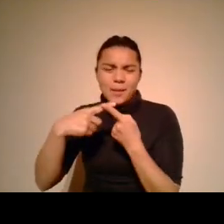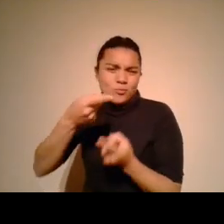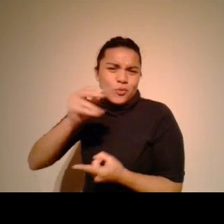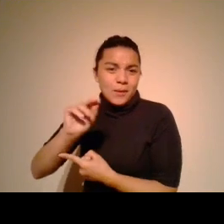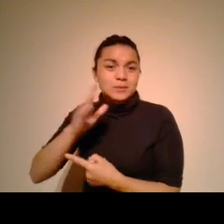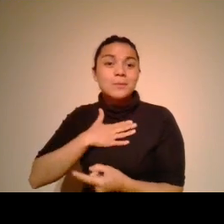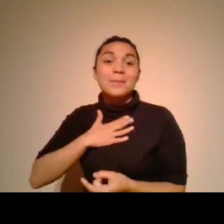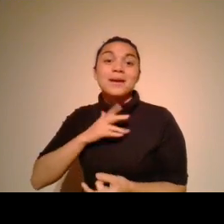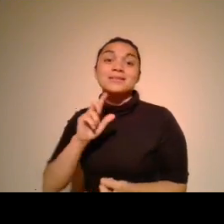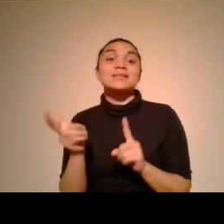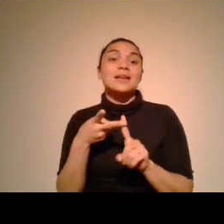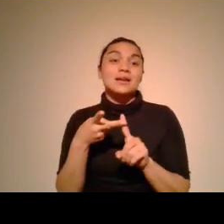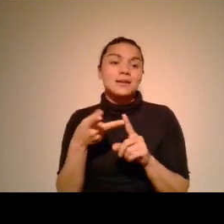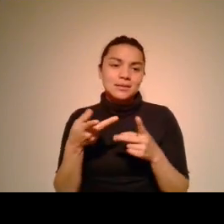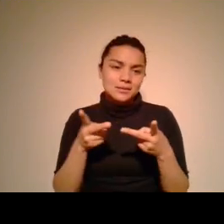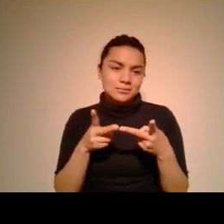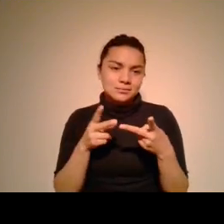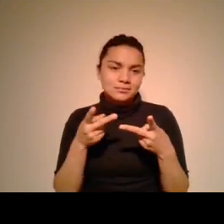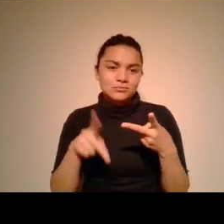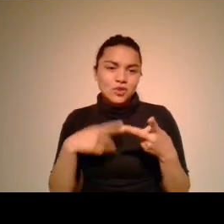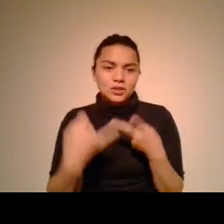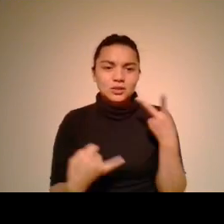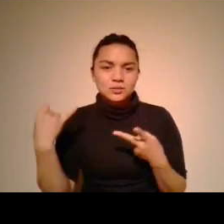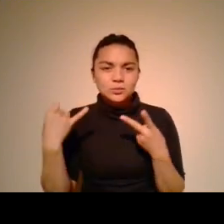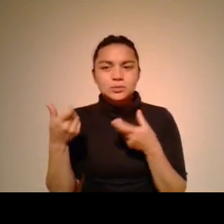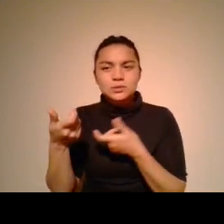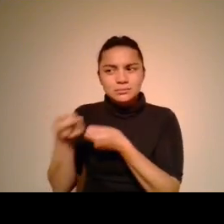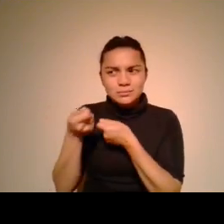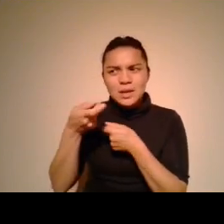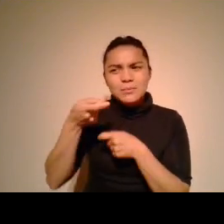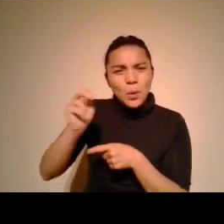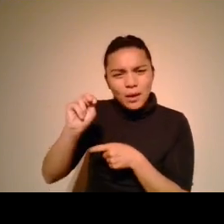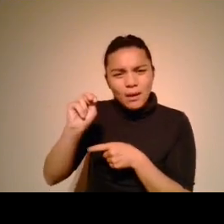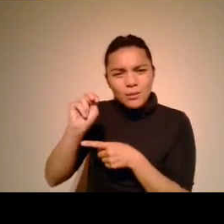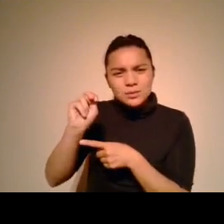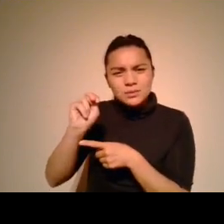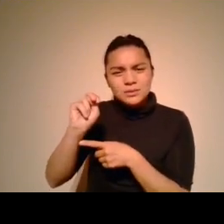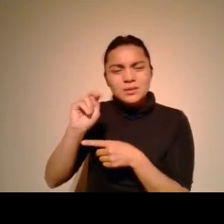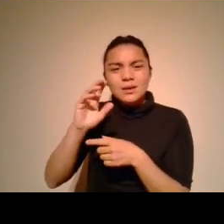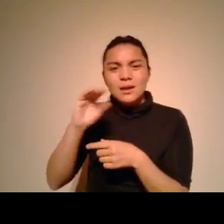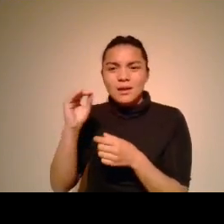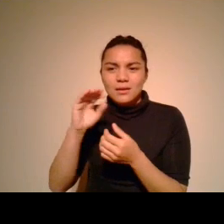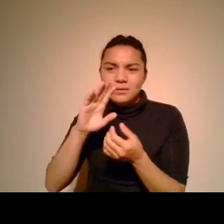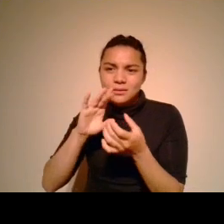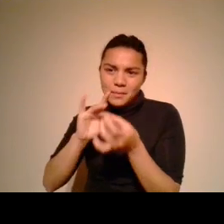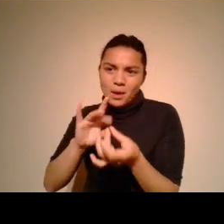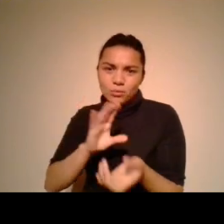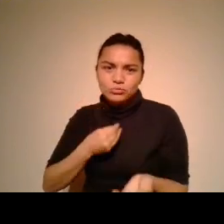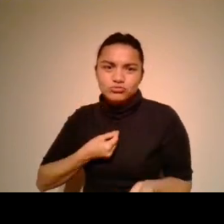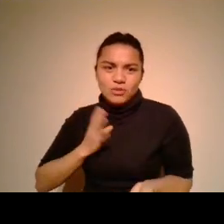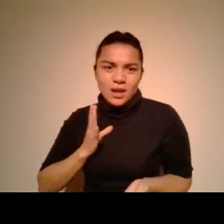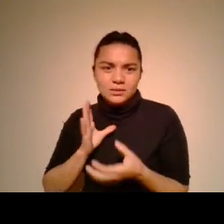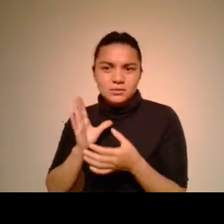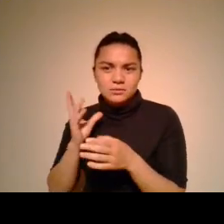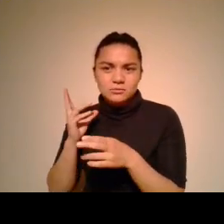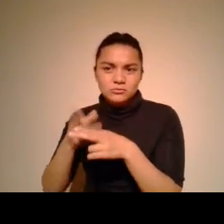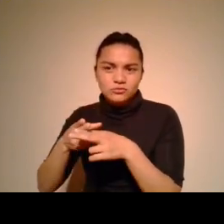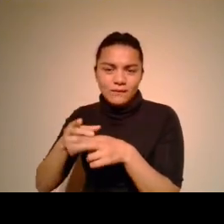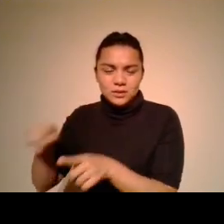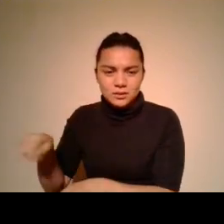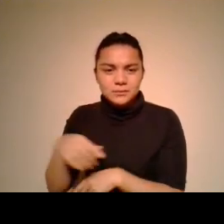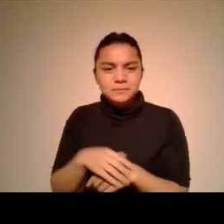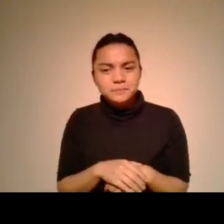was focused on eliciting third-person pronouns about real reference and about trans reference, and looking at